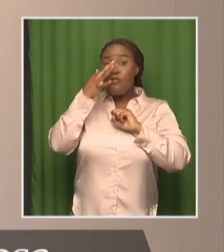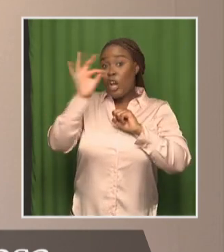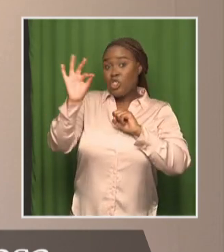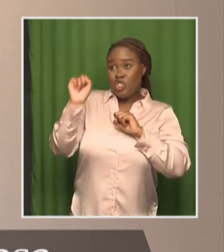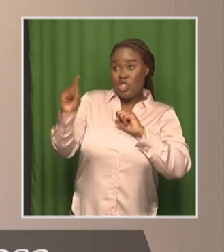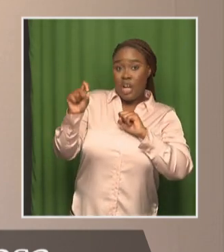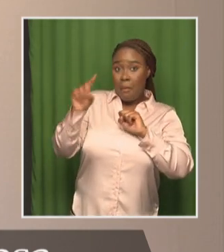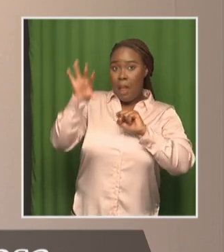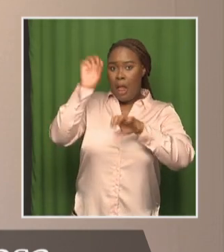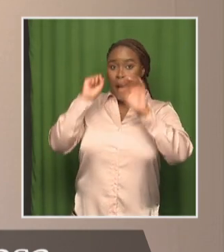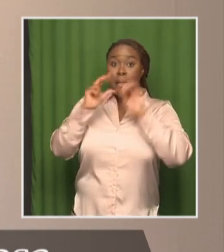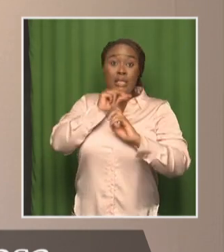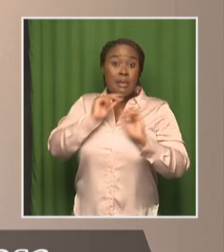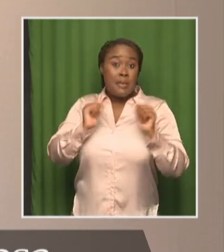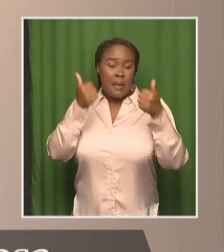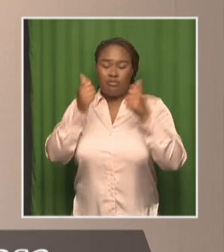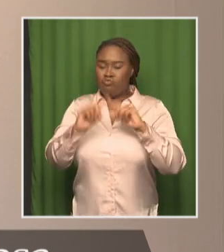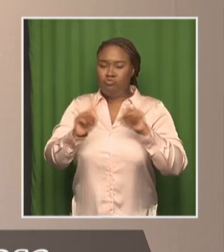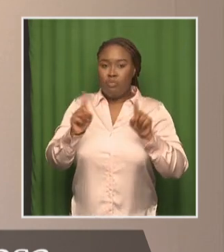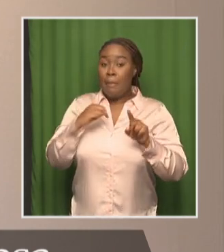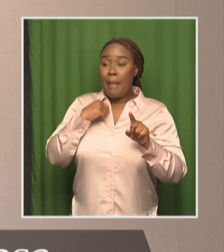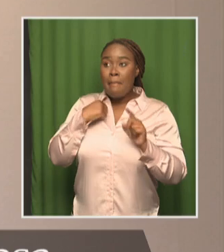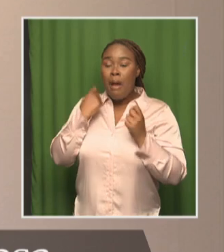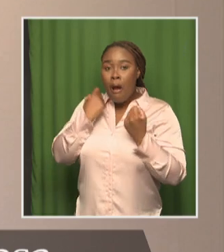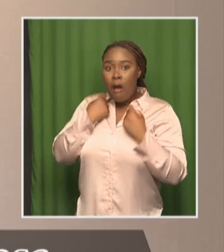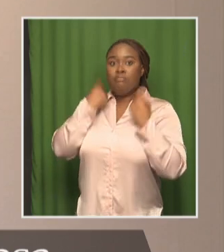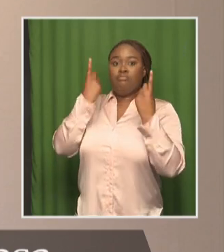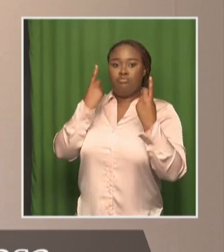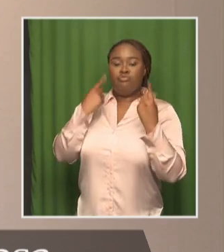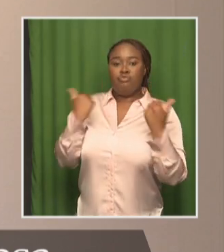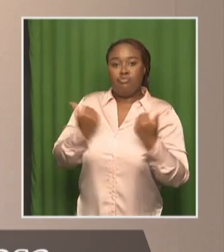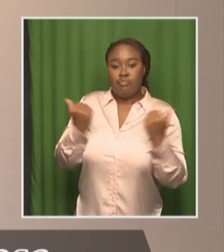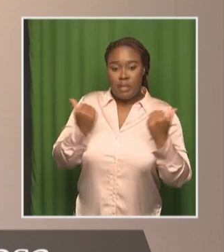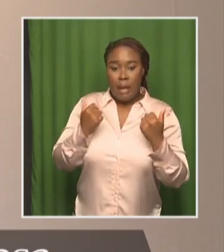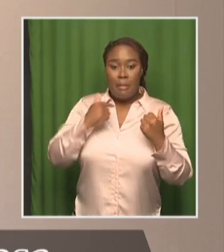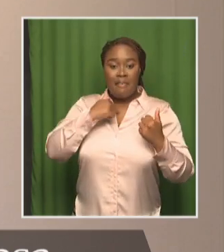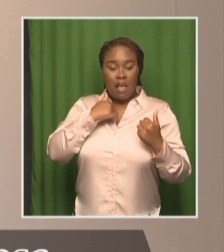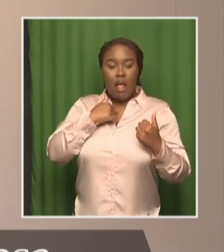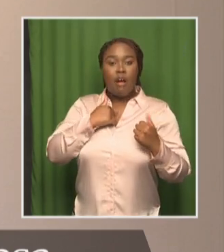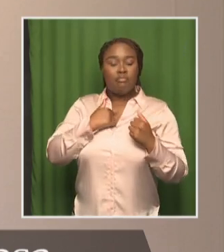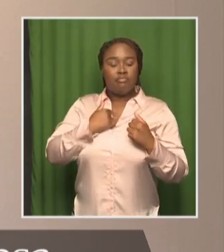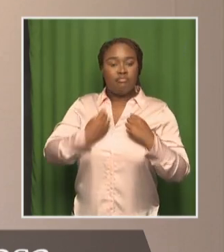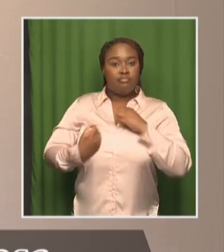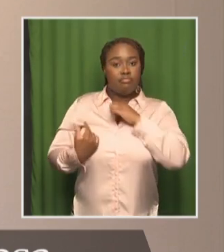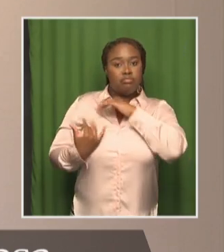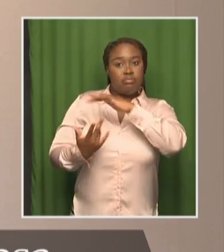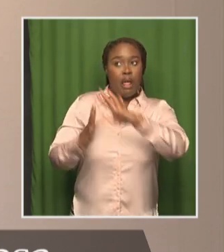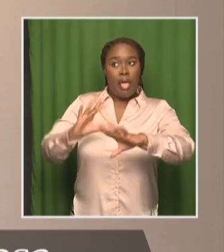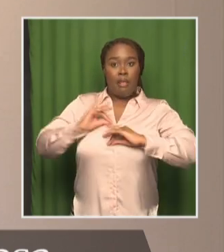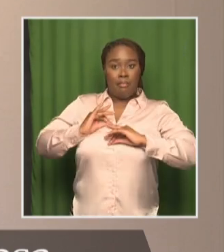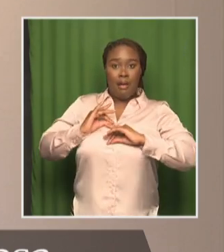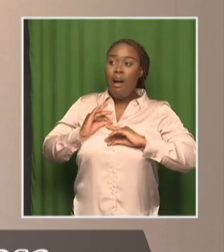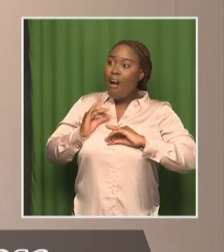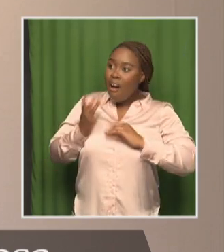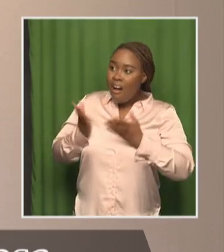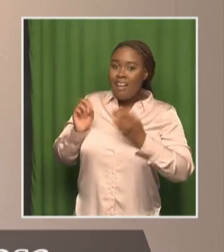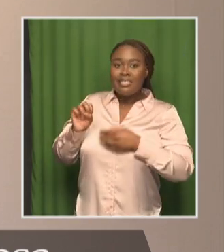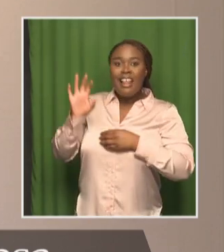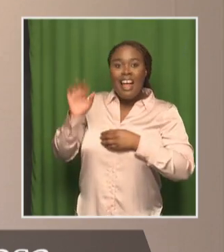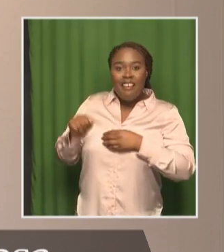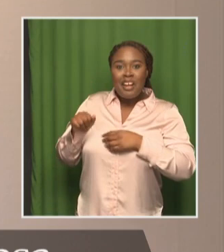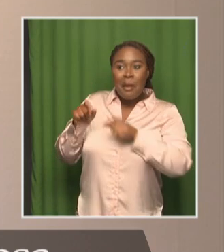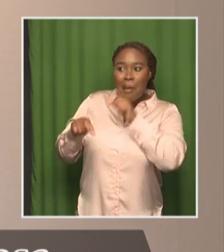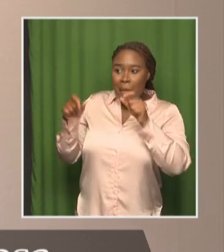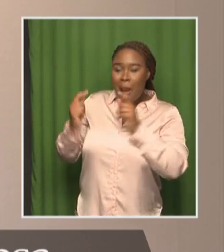to understand. But the one thing that made me feel more inspired is meeting other South Africans, especially